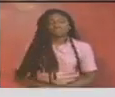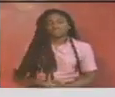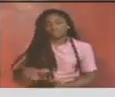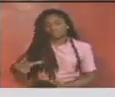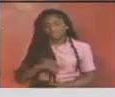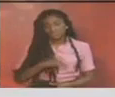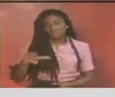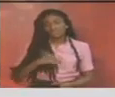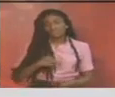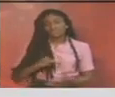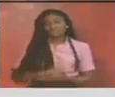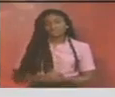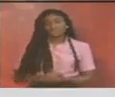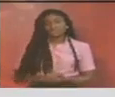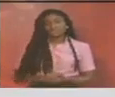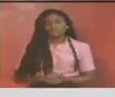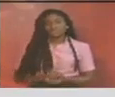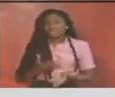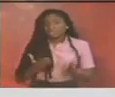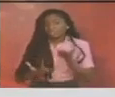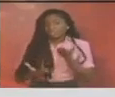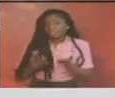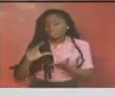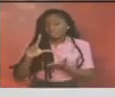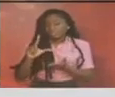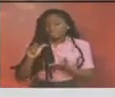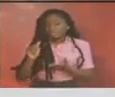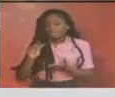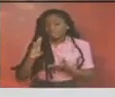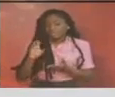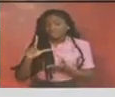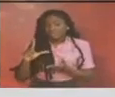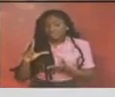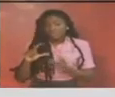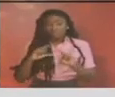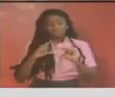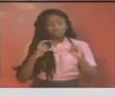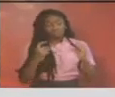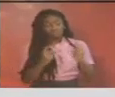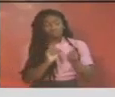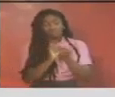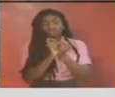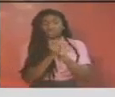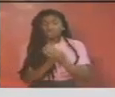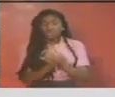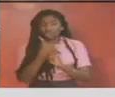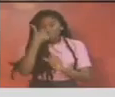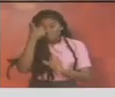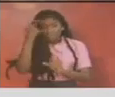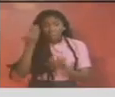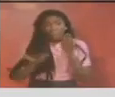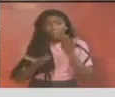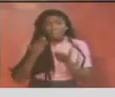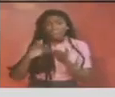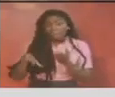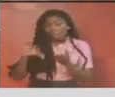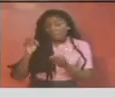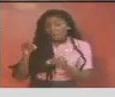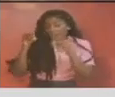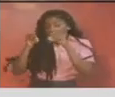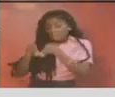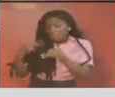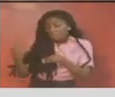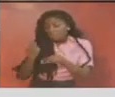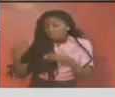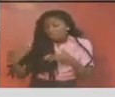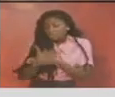protected. And this may include changes in labeling, restrictions as to who can use it or how it's used, how it's stored, and in whom we